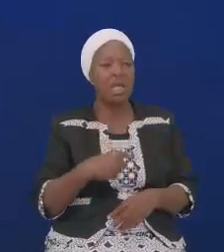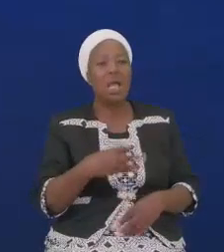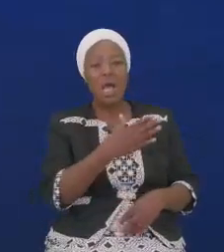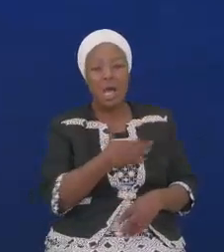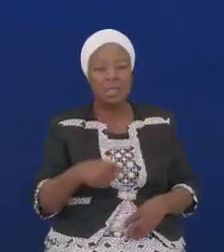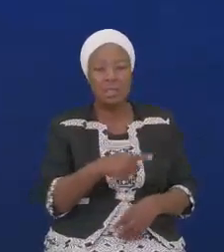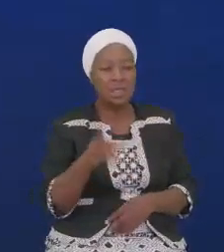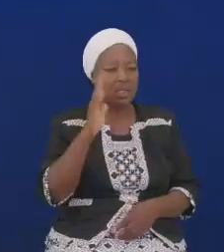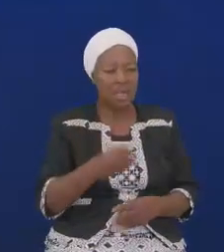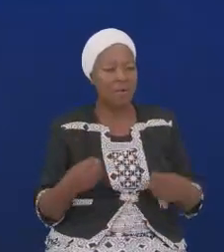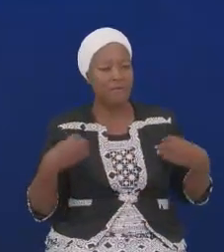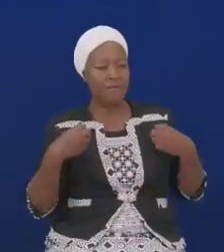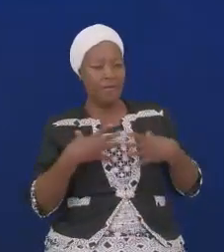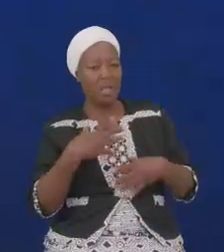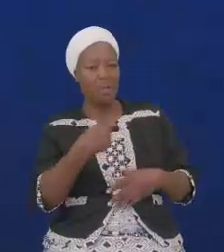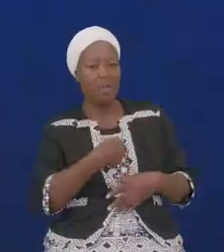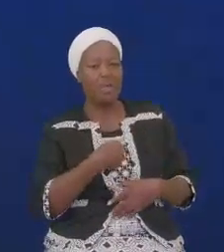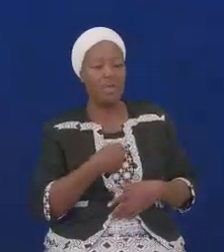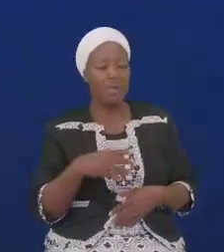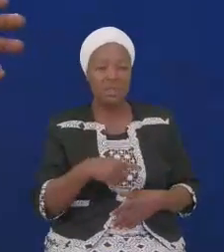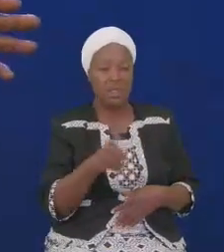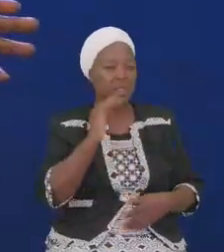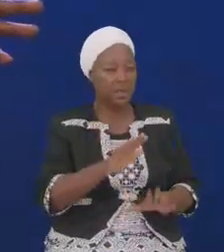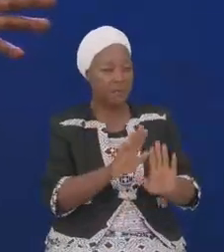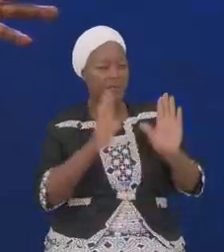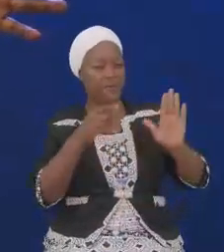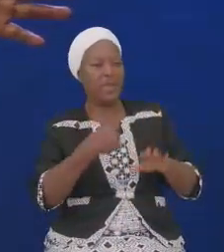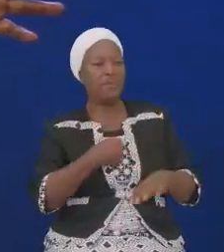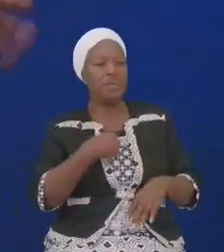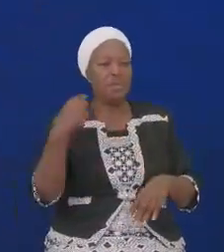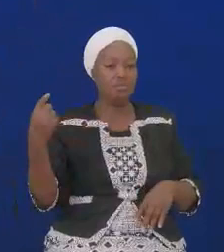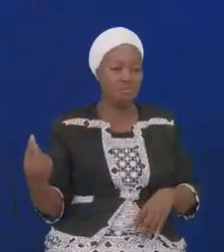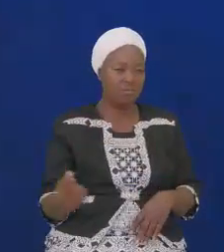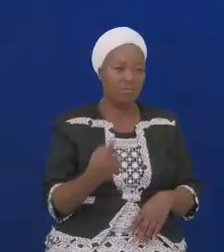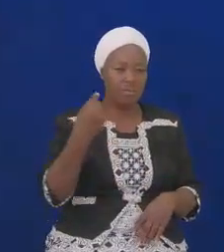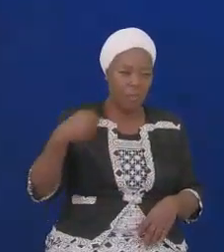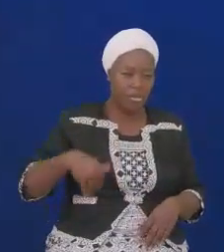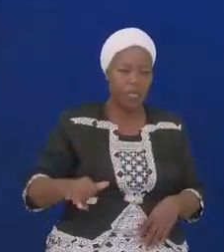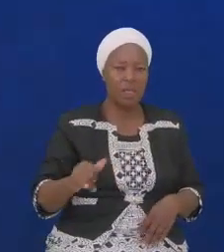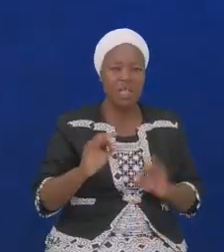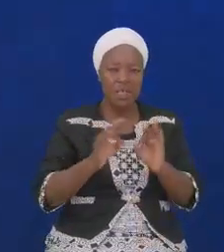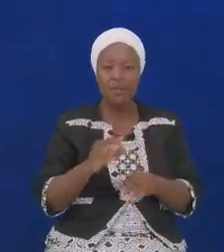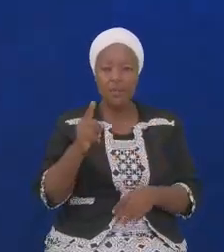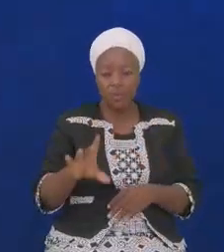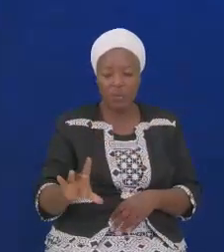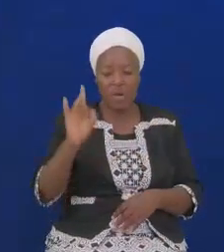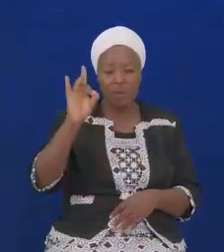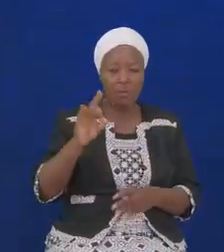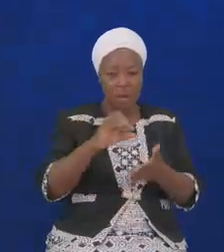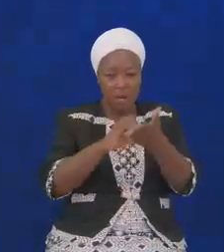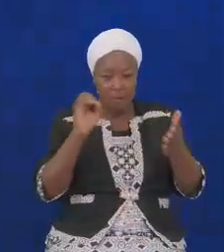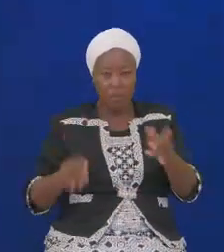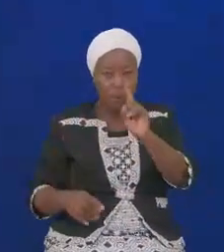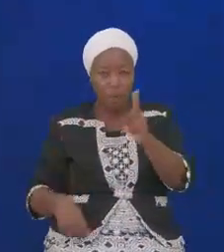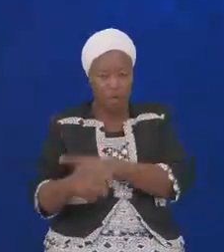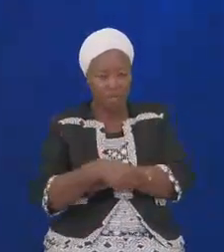fear me forever. They shall fear me forever. If you remove one day, it's no more forever.